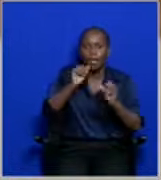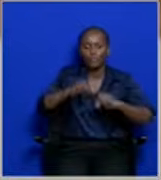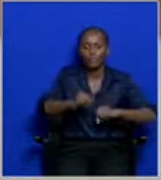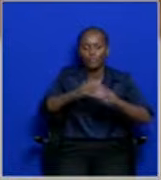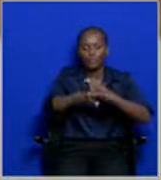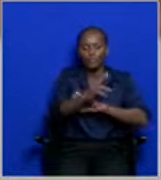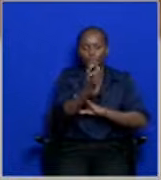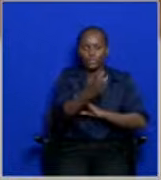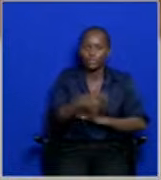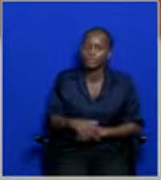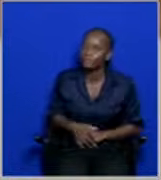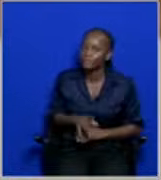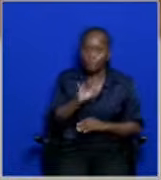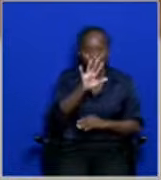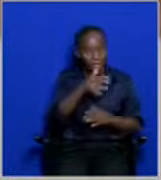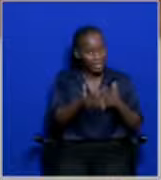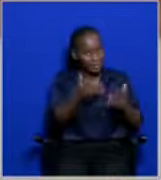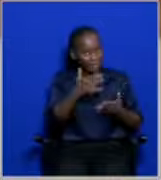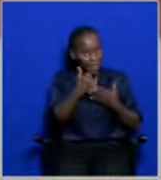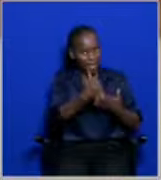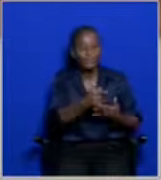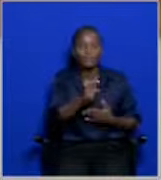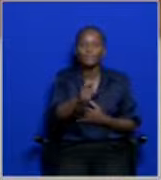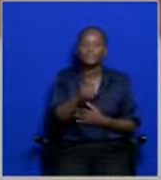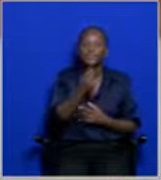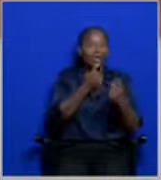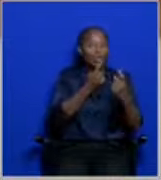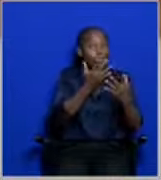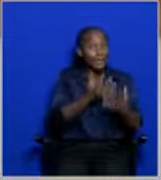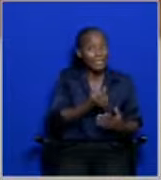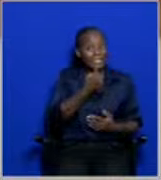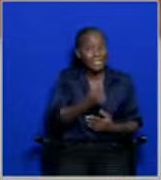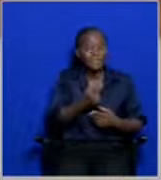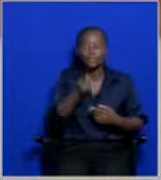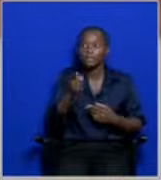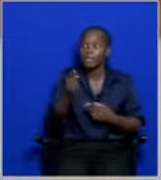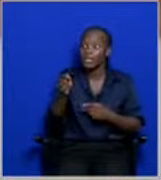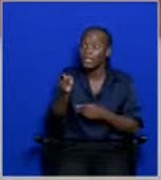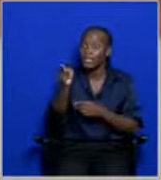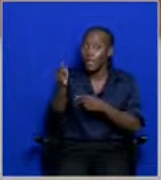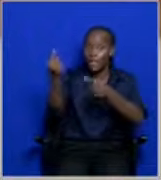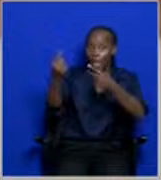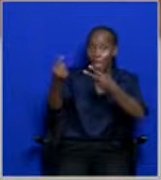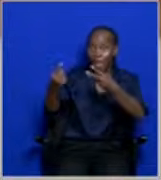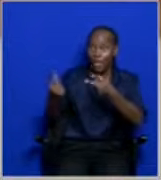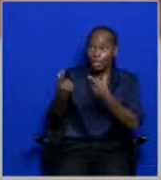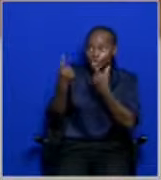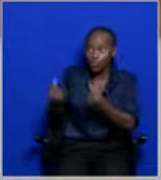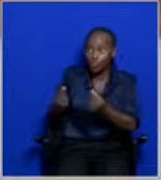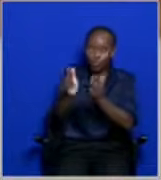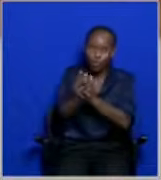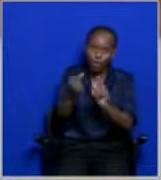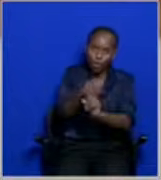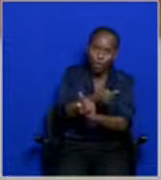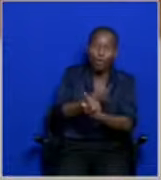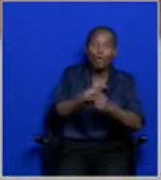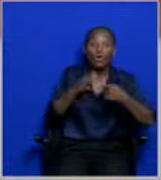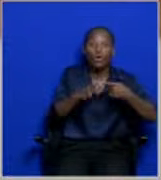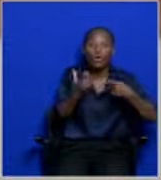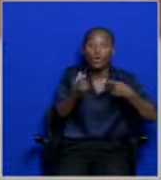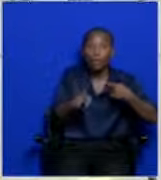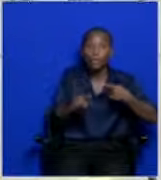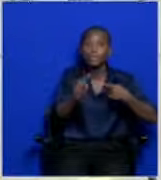these actions were unlawful, including the detention, forced accompaniment to his residence, and the warrantless search of his